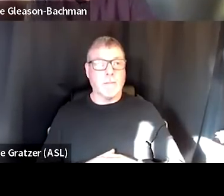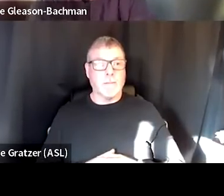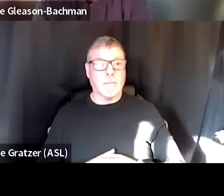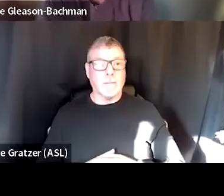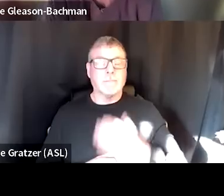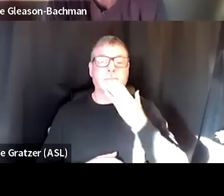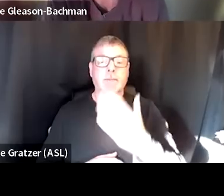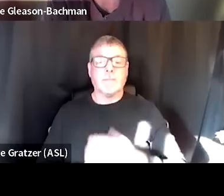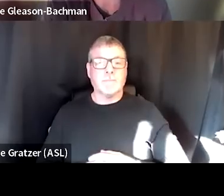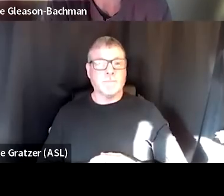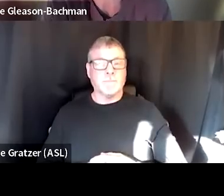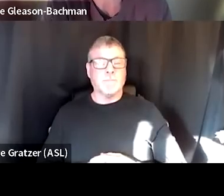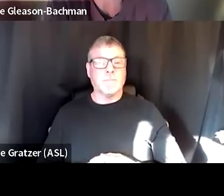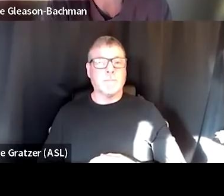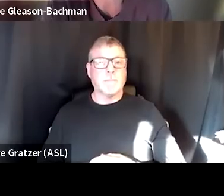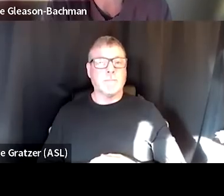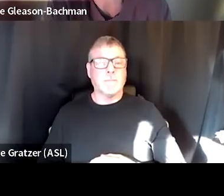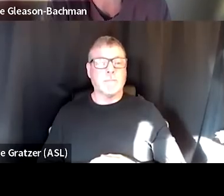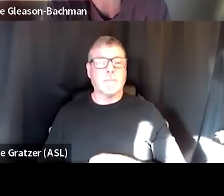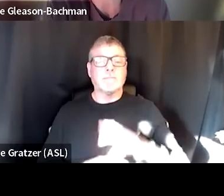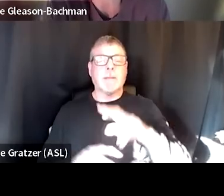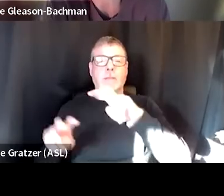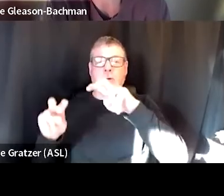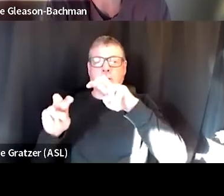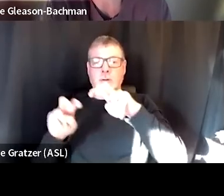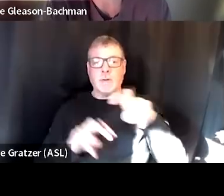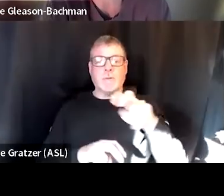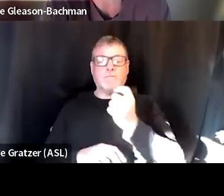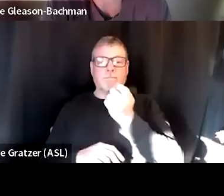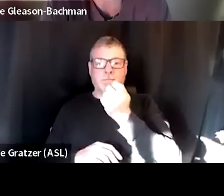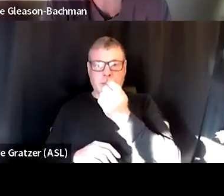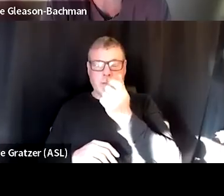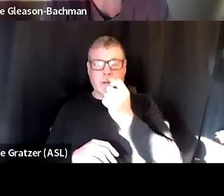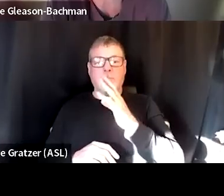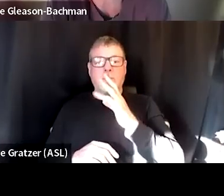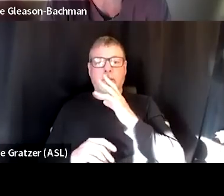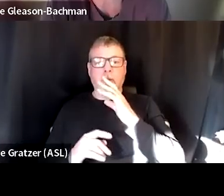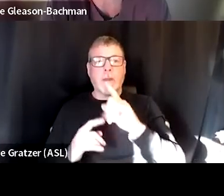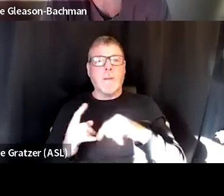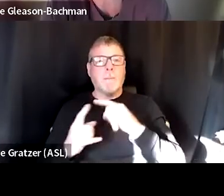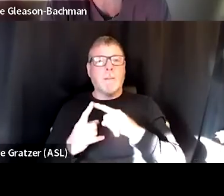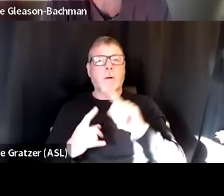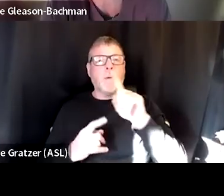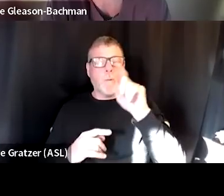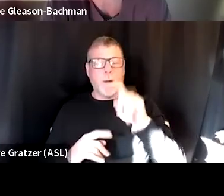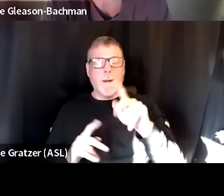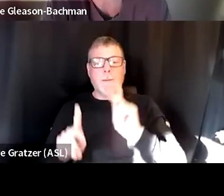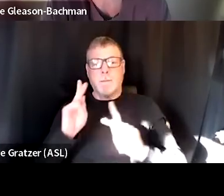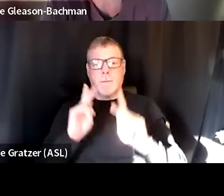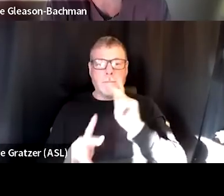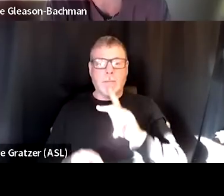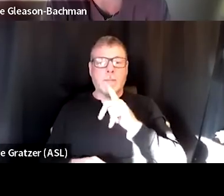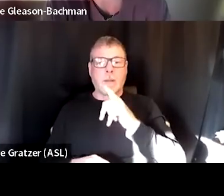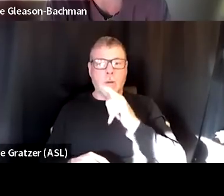Thank you. I'm going to shift a little bit just to talk about, we've gotten a lot of questions about people who are